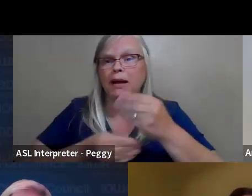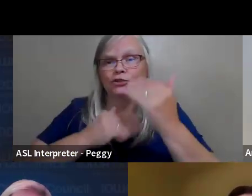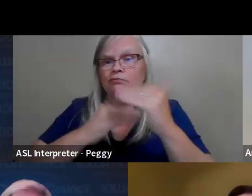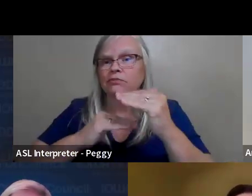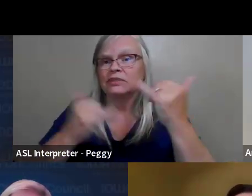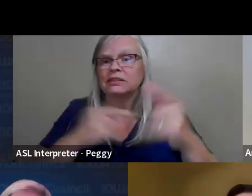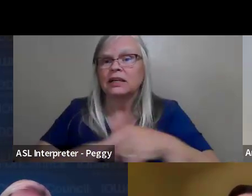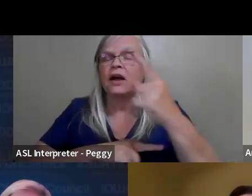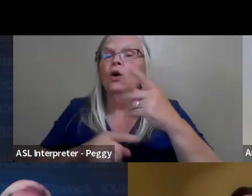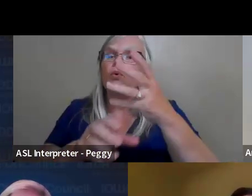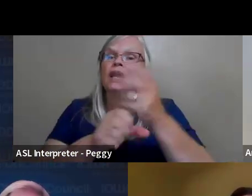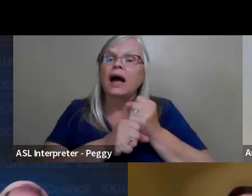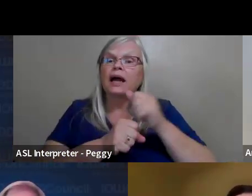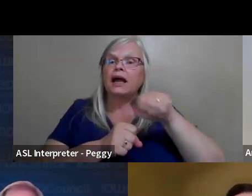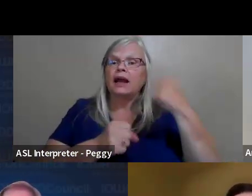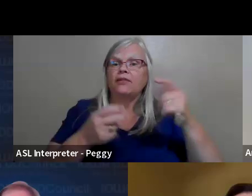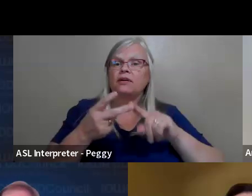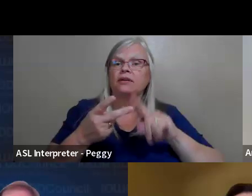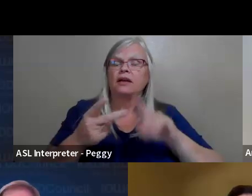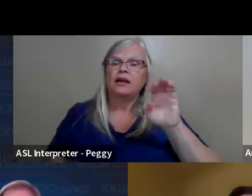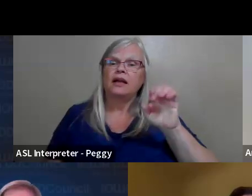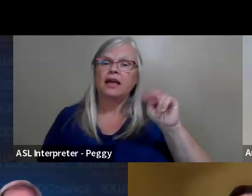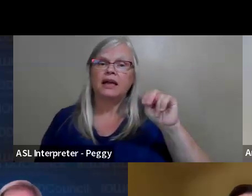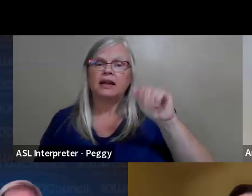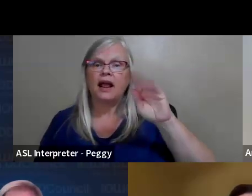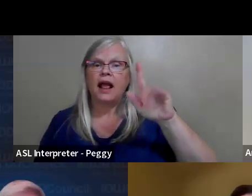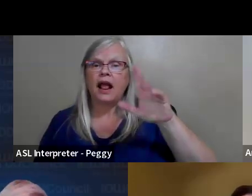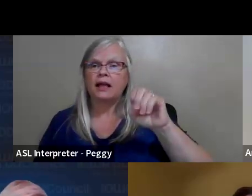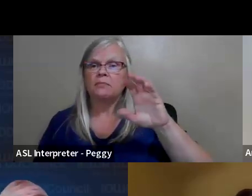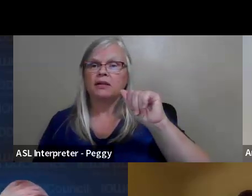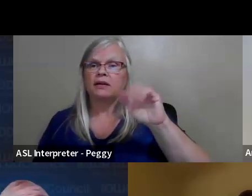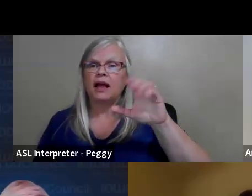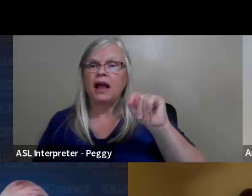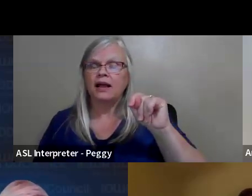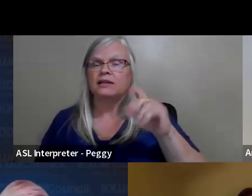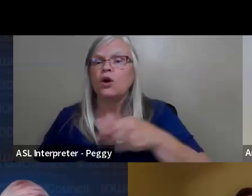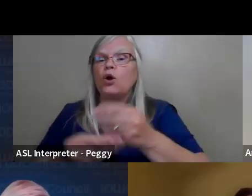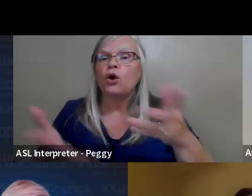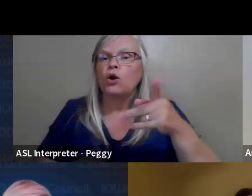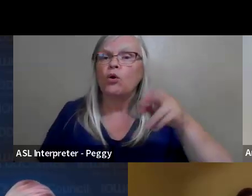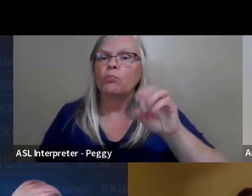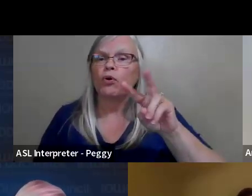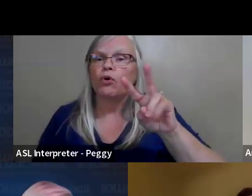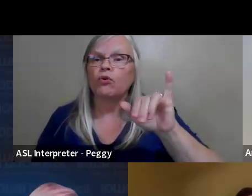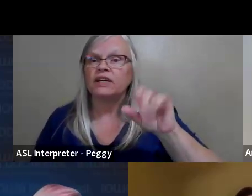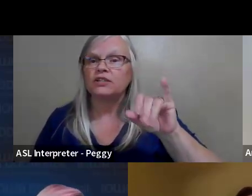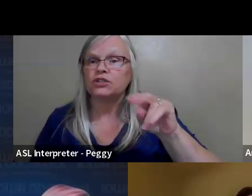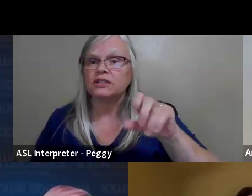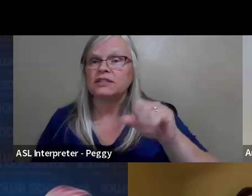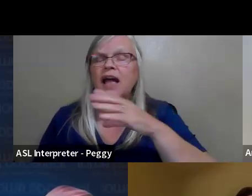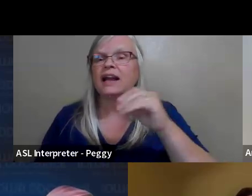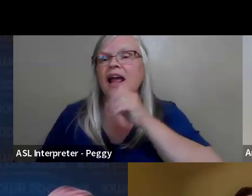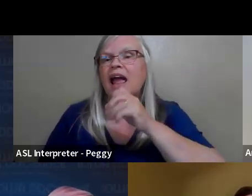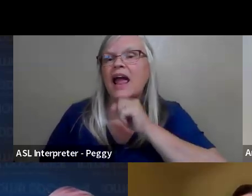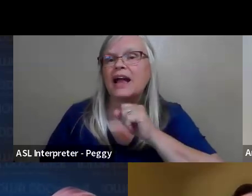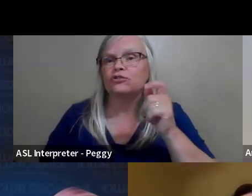the extension of the ABLE Act provisions, including the Age Adjustment Act and a few more.